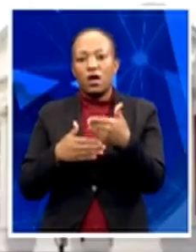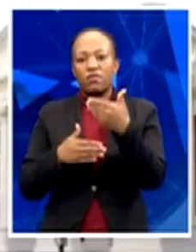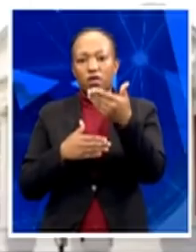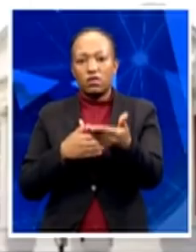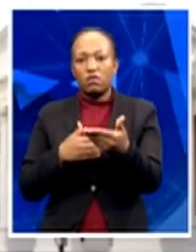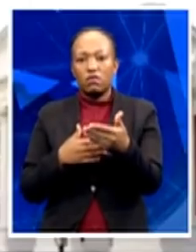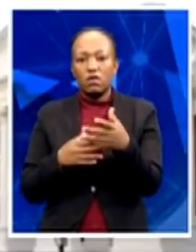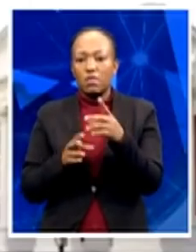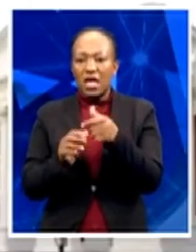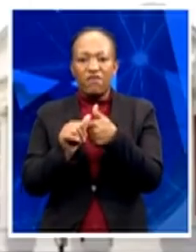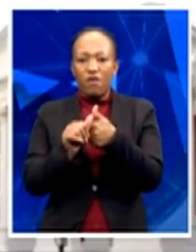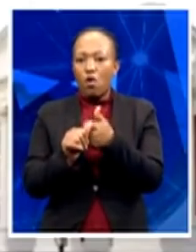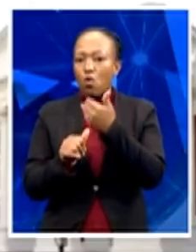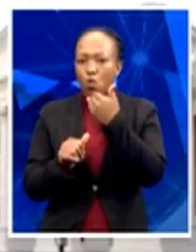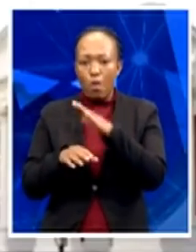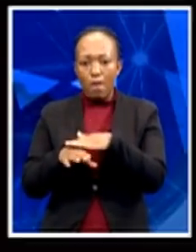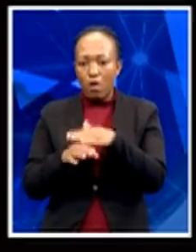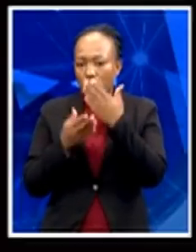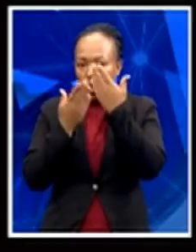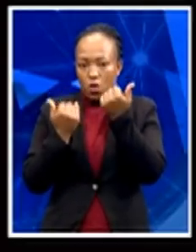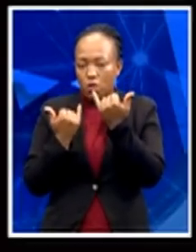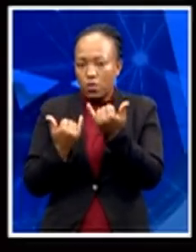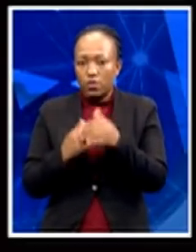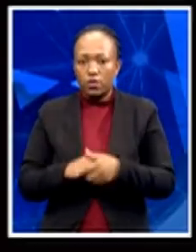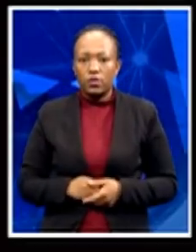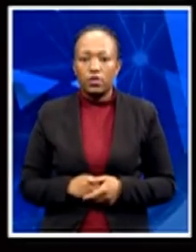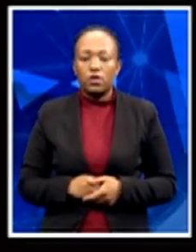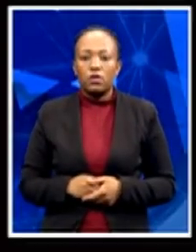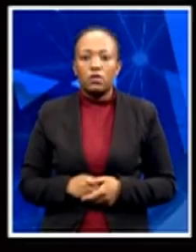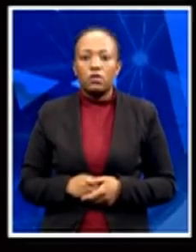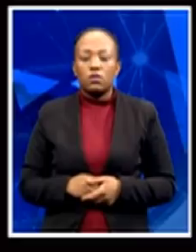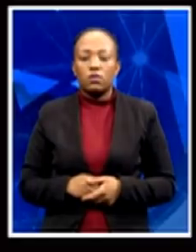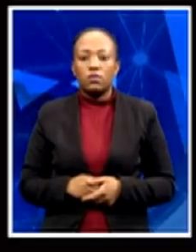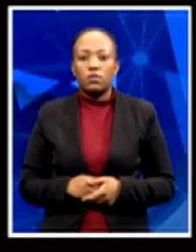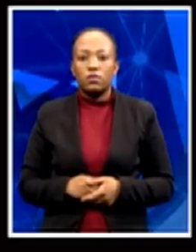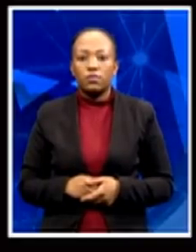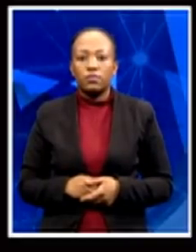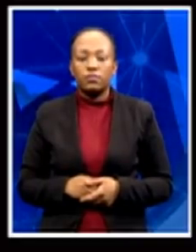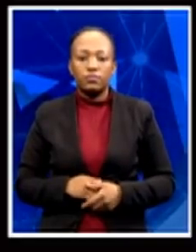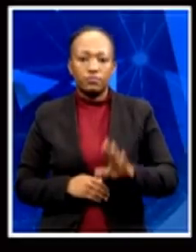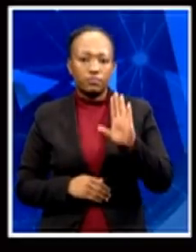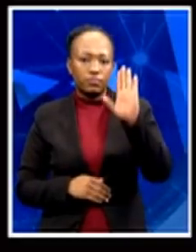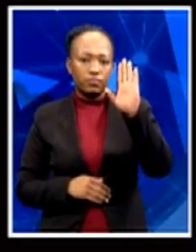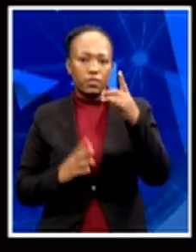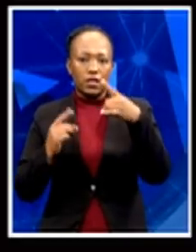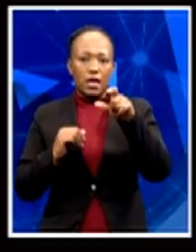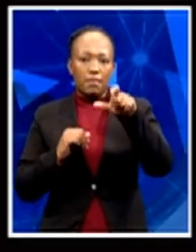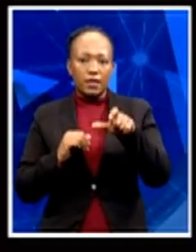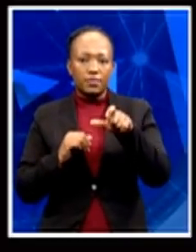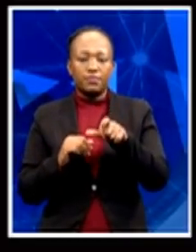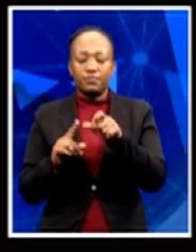in there now. Who would like to be number 5? Chairperson, Dr. Tembekwayo. Dr. Tembekwayo, I think I was number